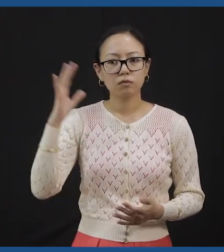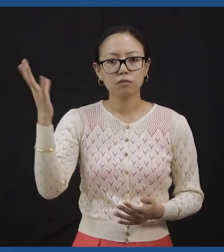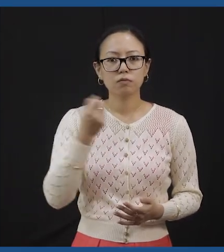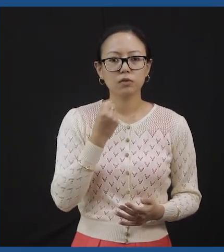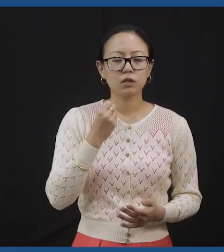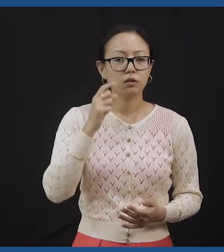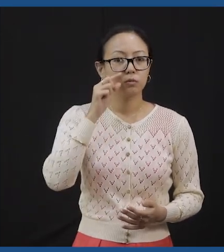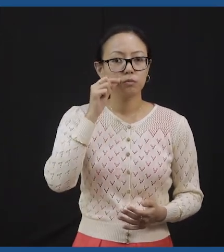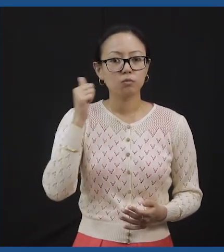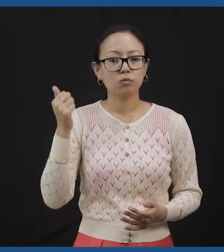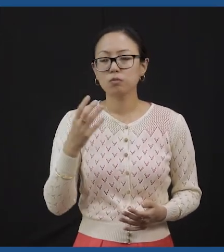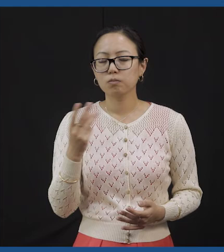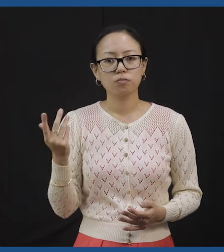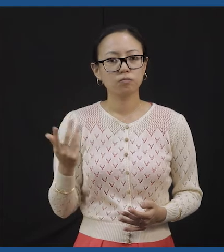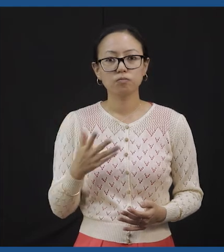we will subtract.